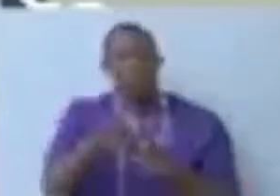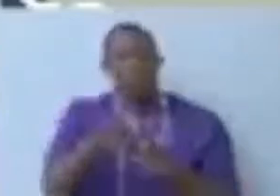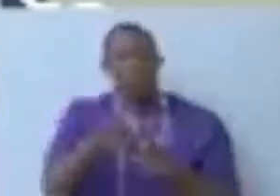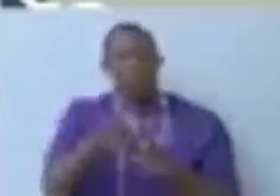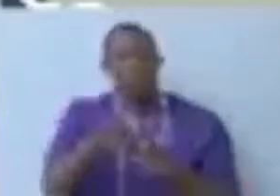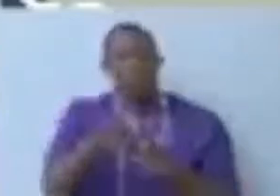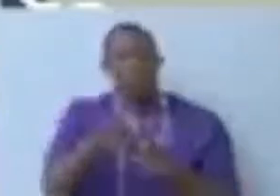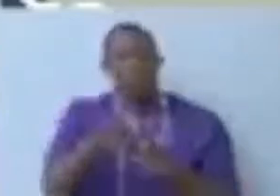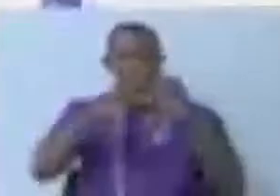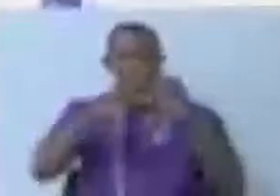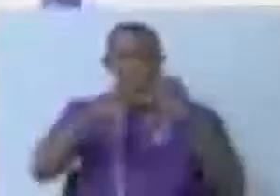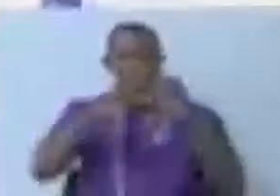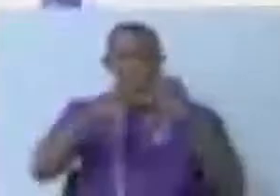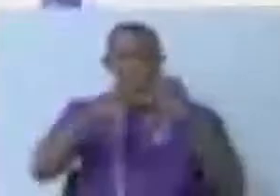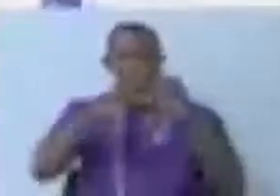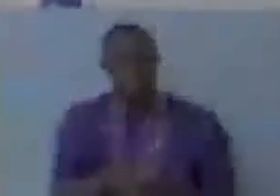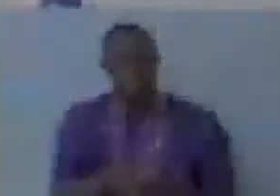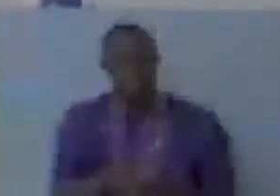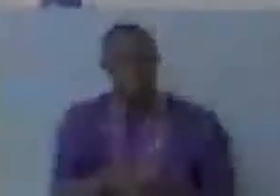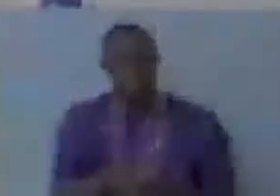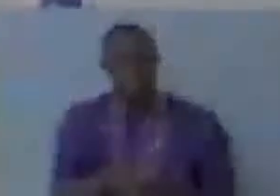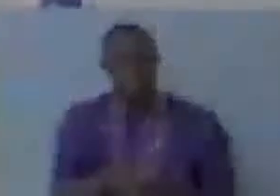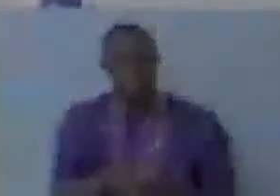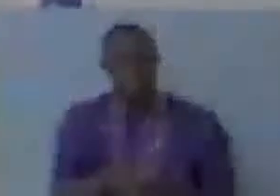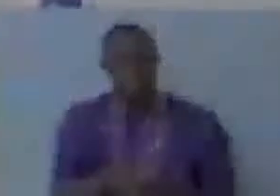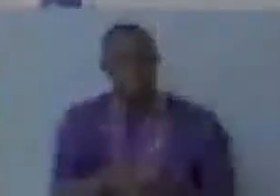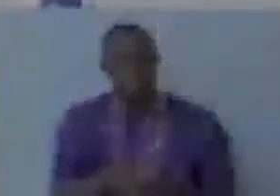After they in fact,